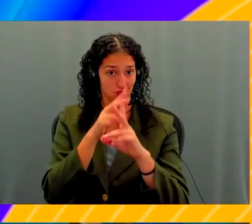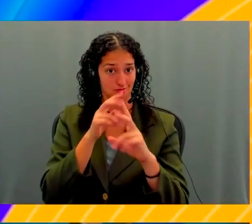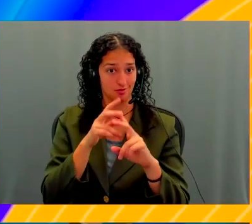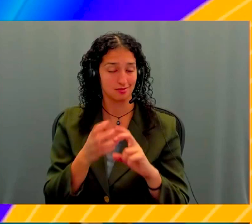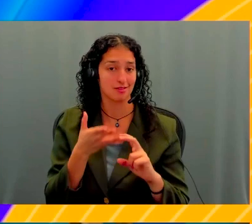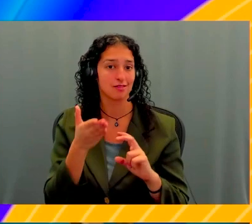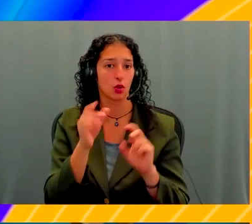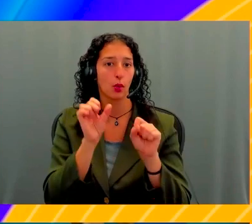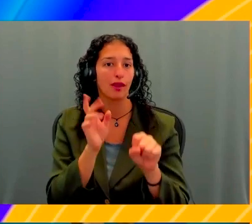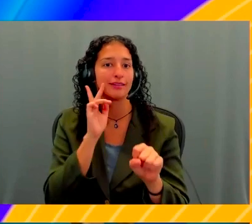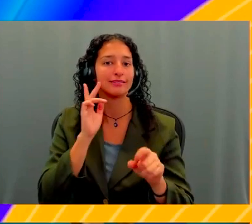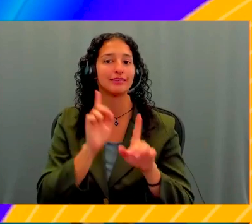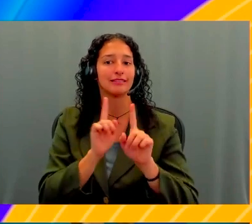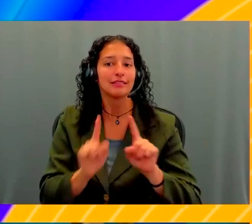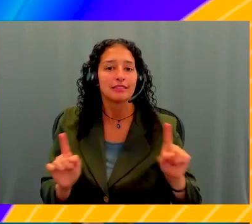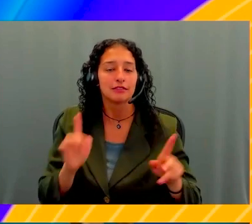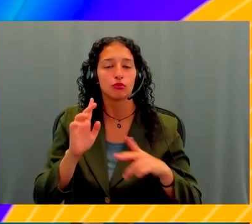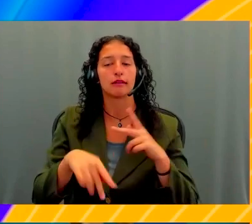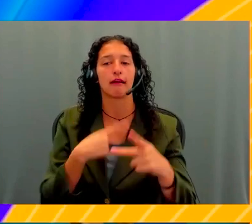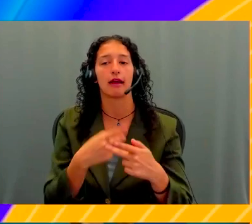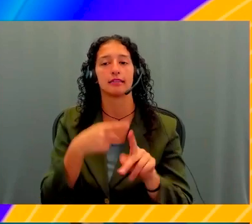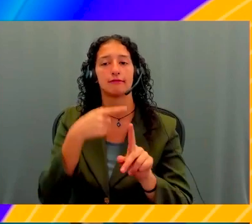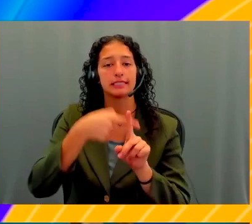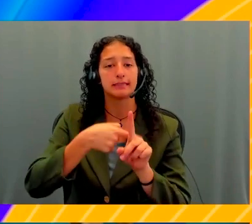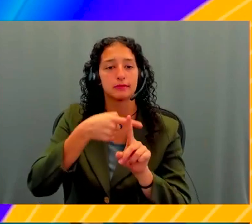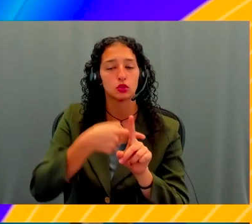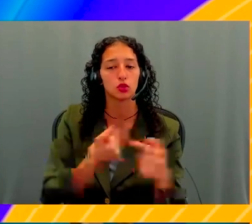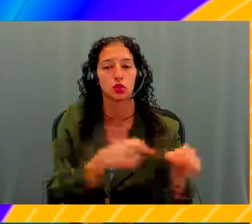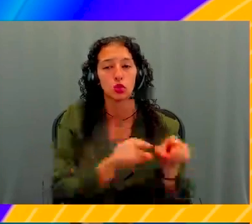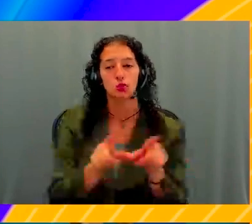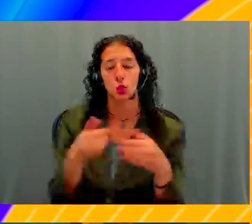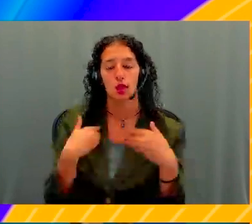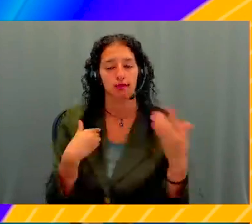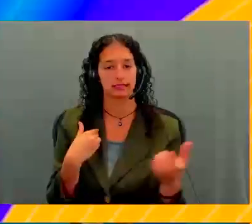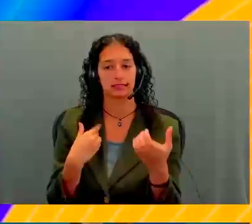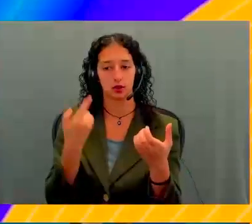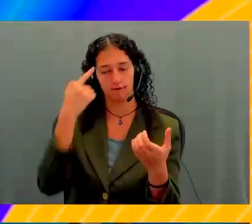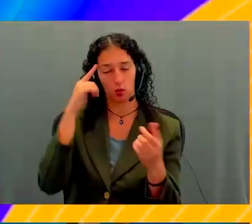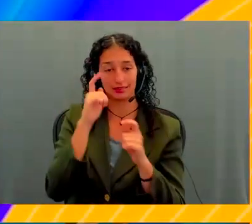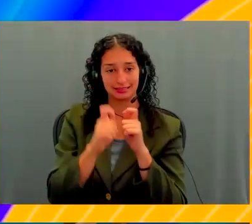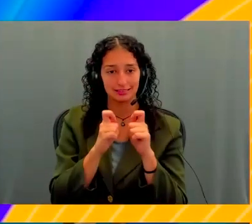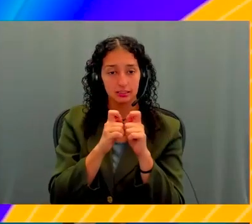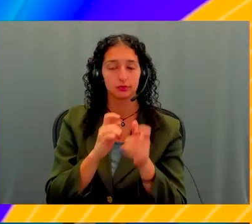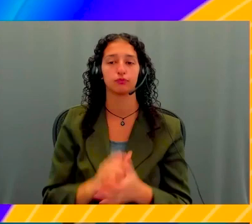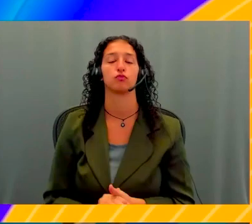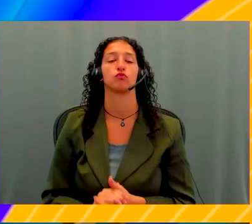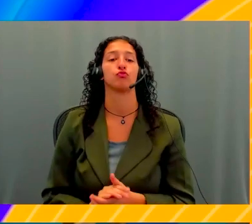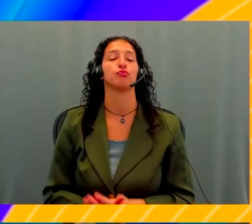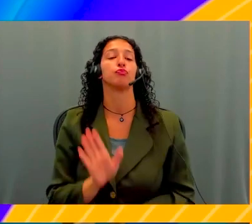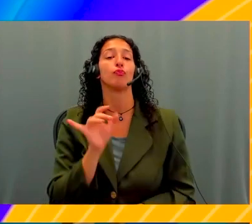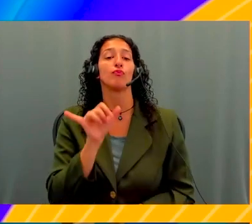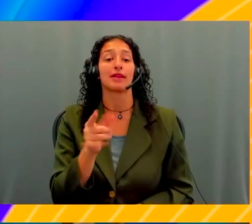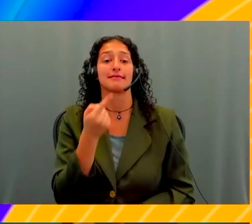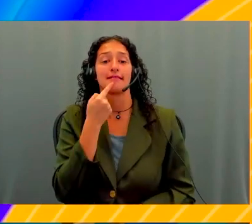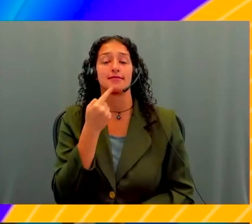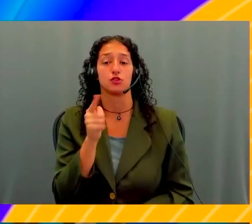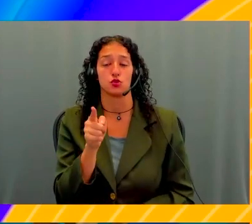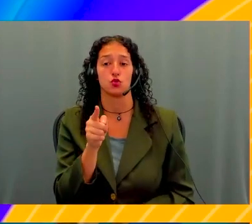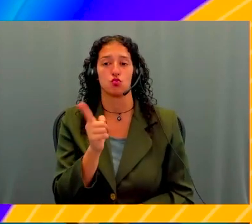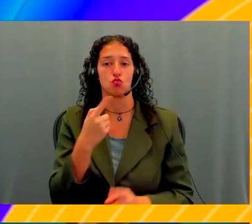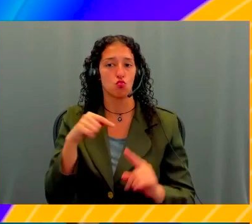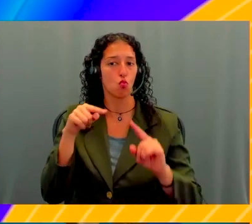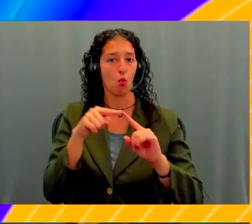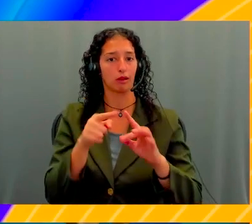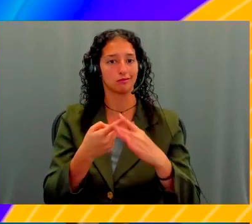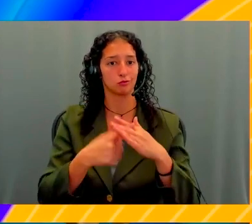kinds of thresholds. And then we also have a tab for sensor details. So this is where it tells you when it was actually put into